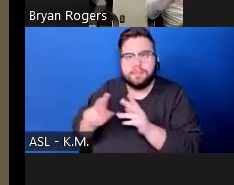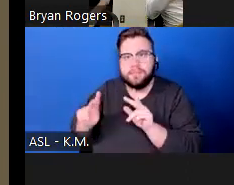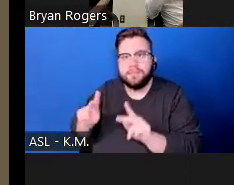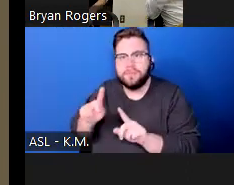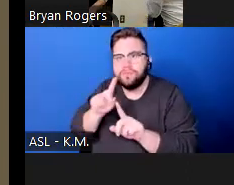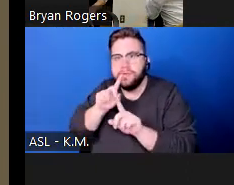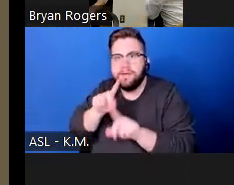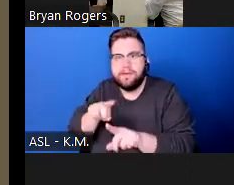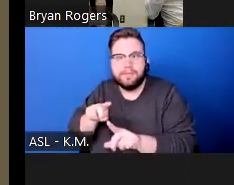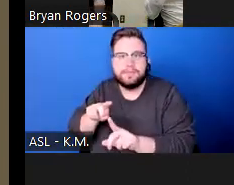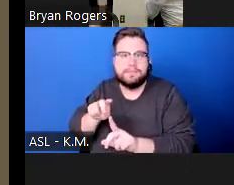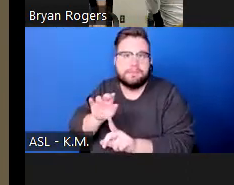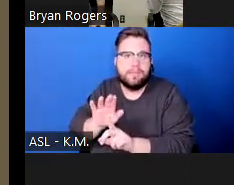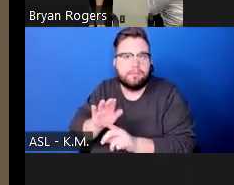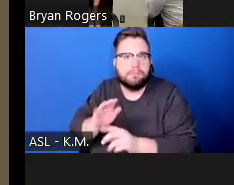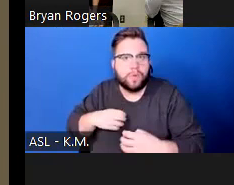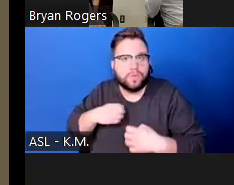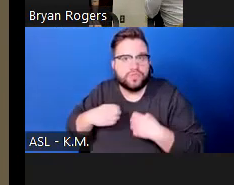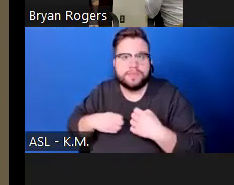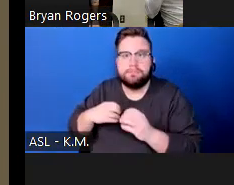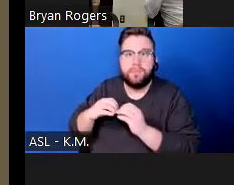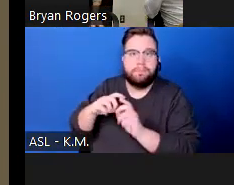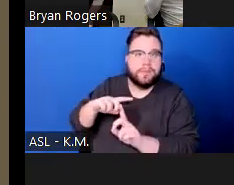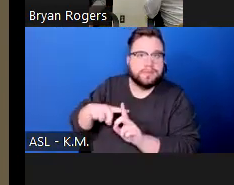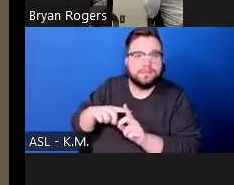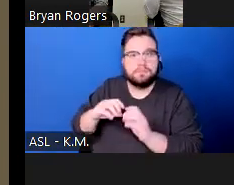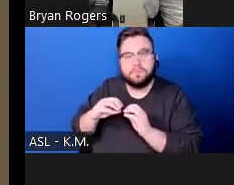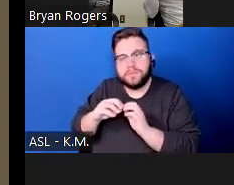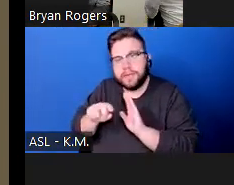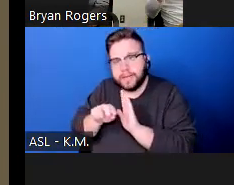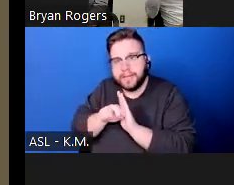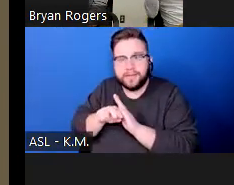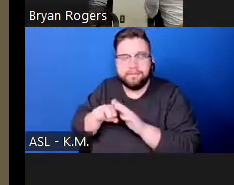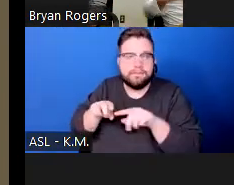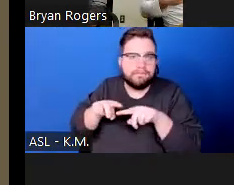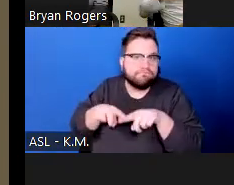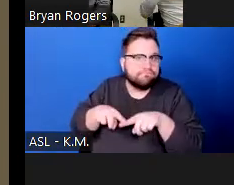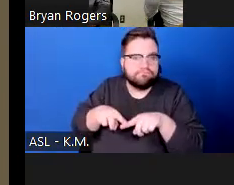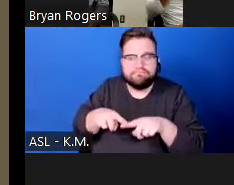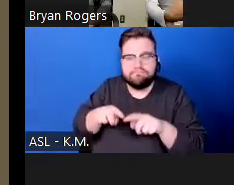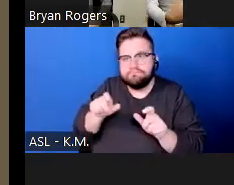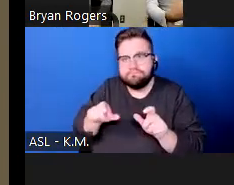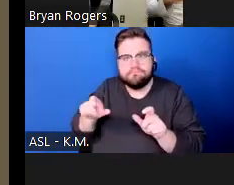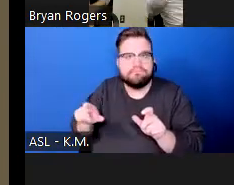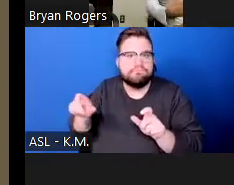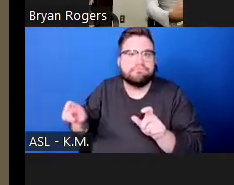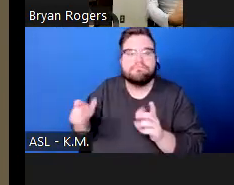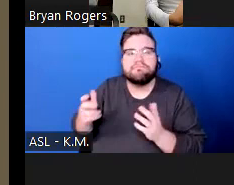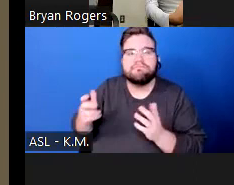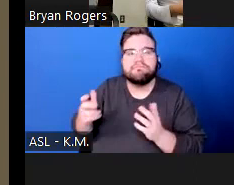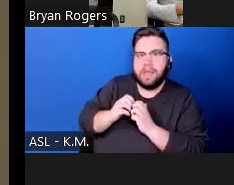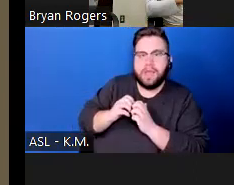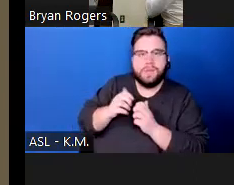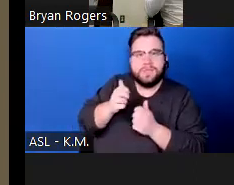emotions, in a more positive way or in a negative way. So again, just learning that the way that person, that